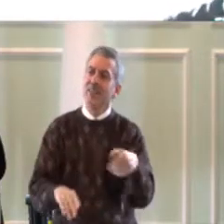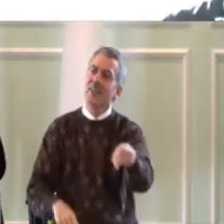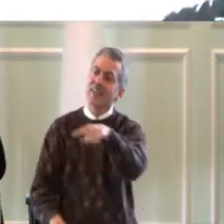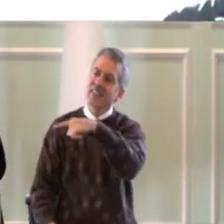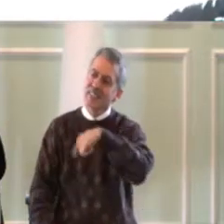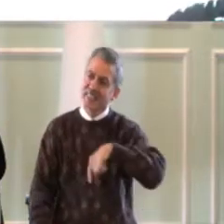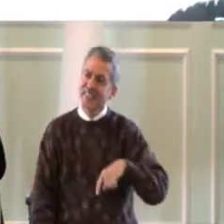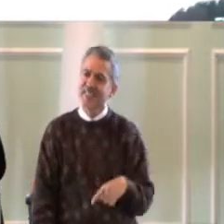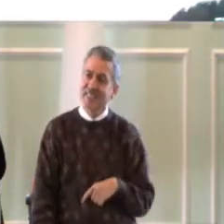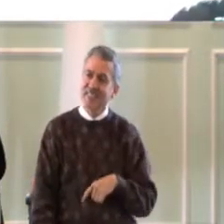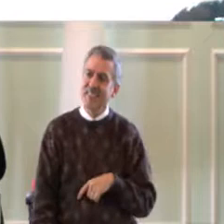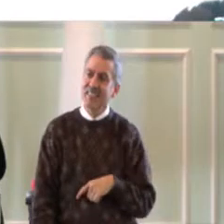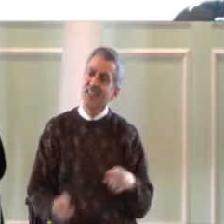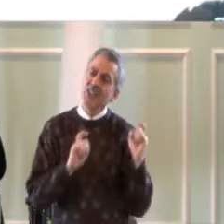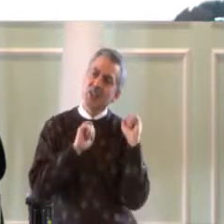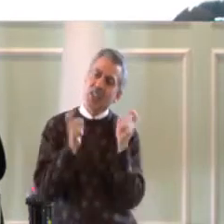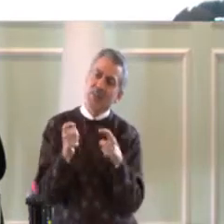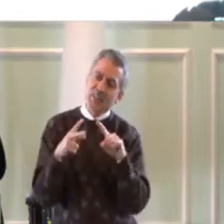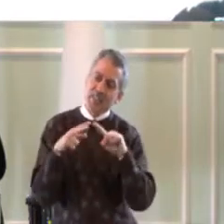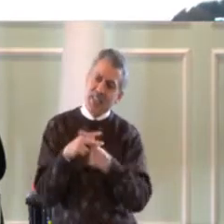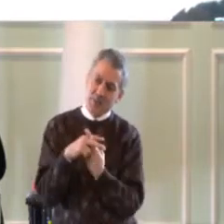ready to give us a new start.